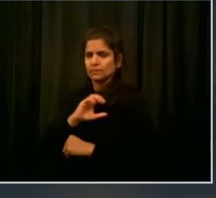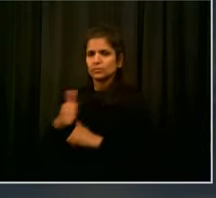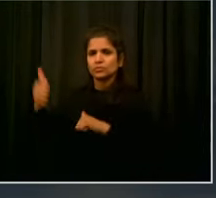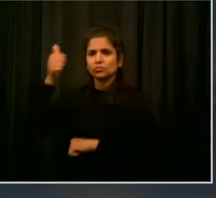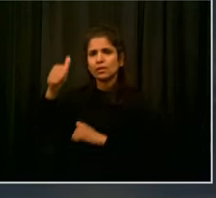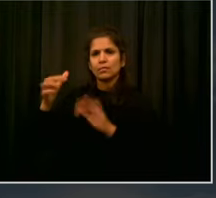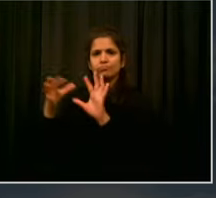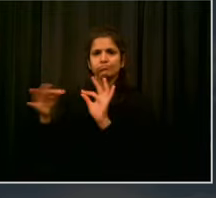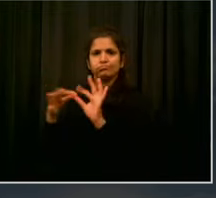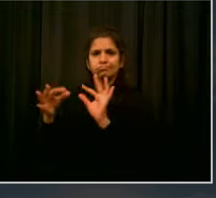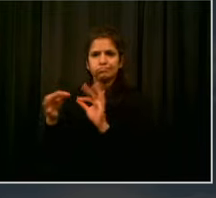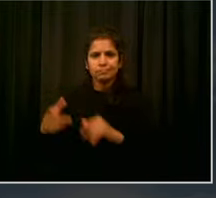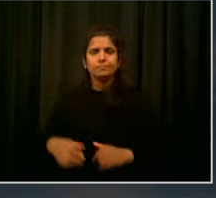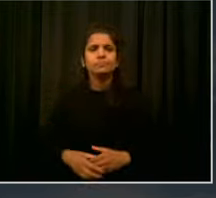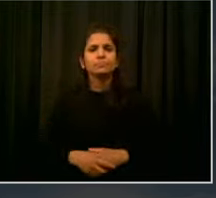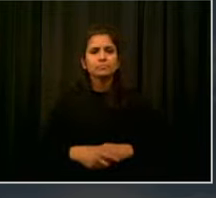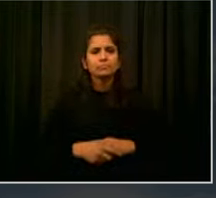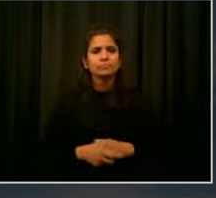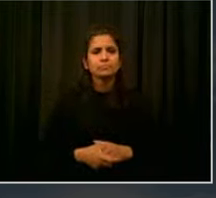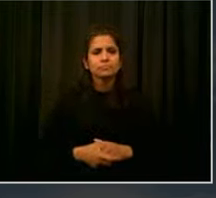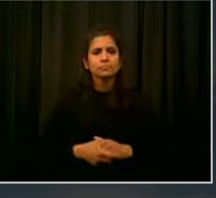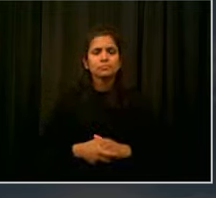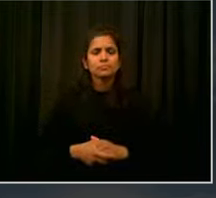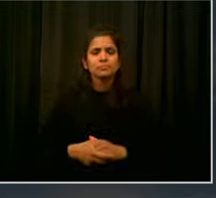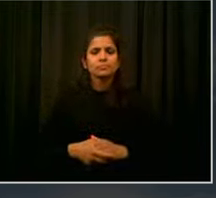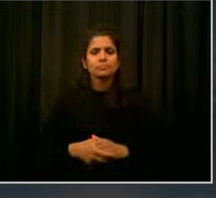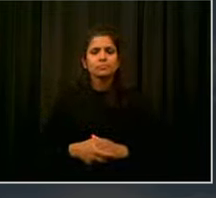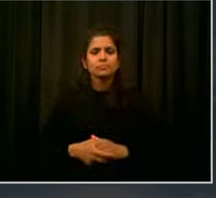So in terms of the tweet today,